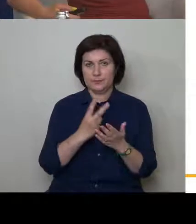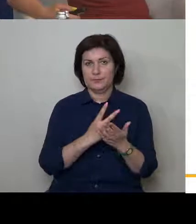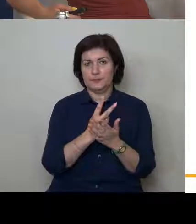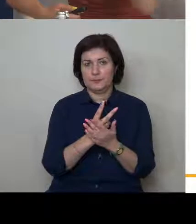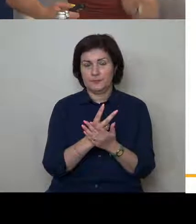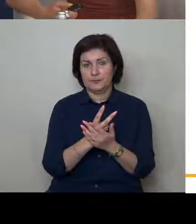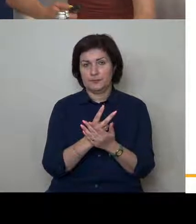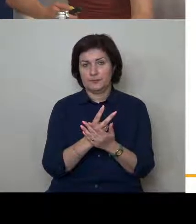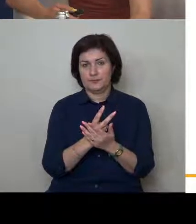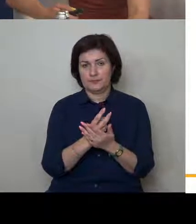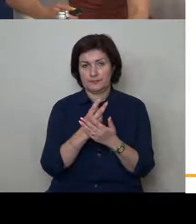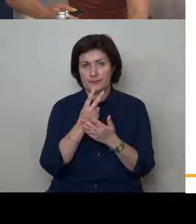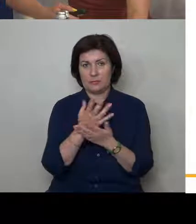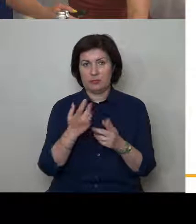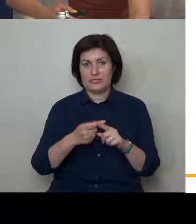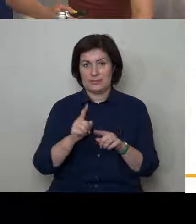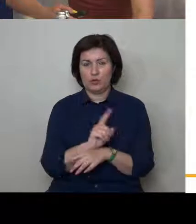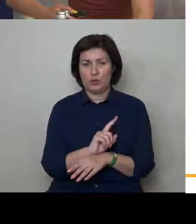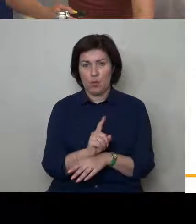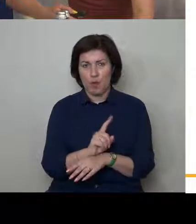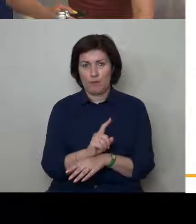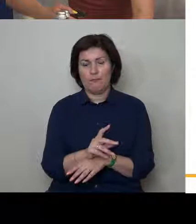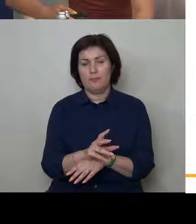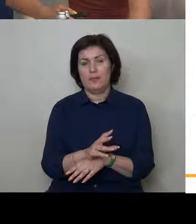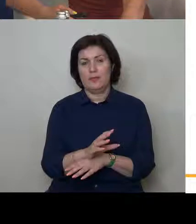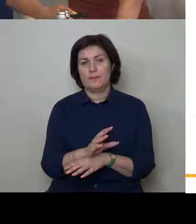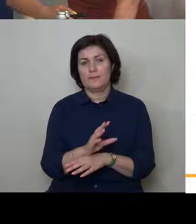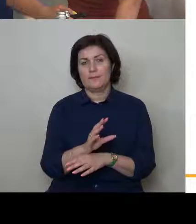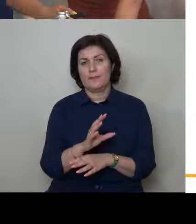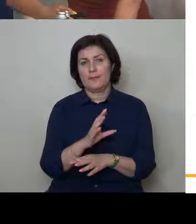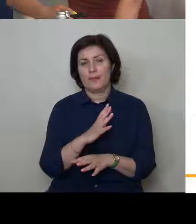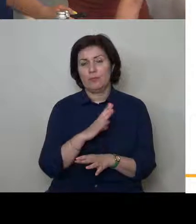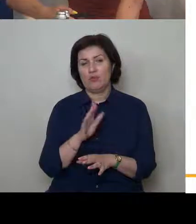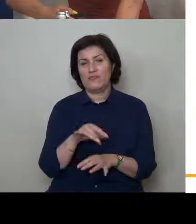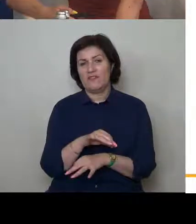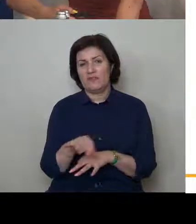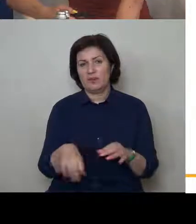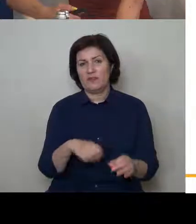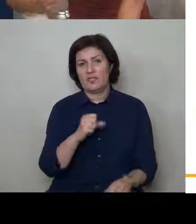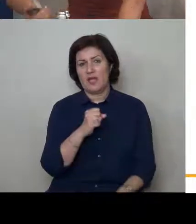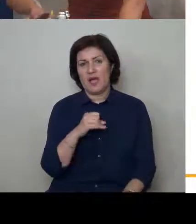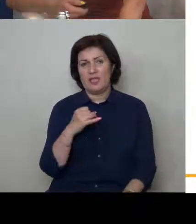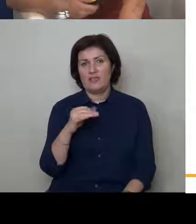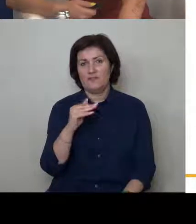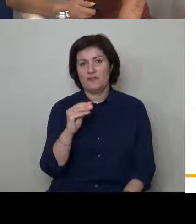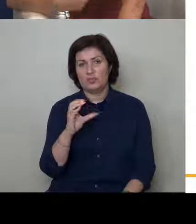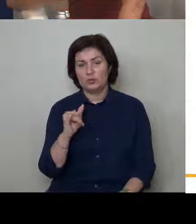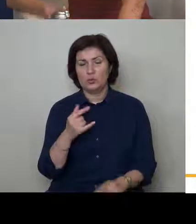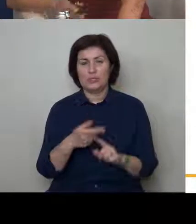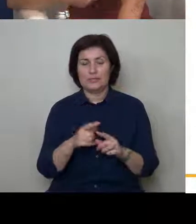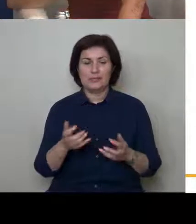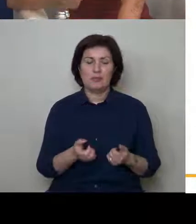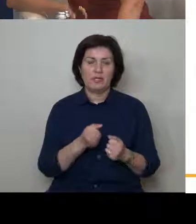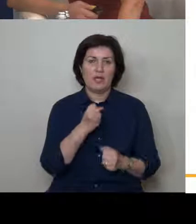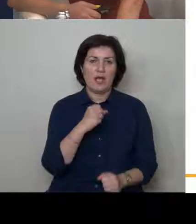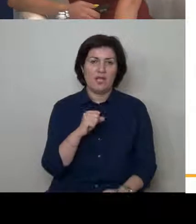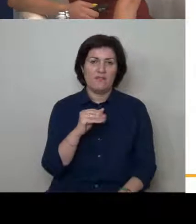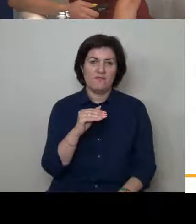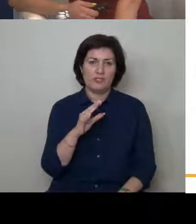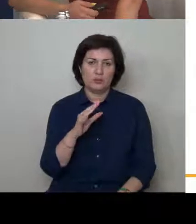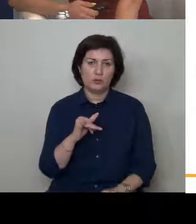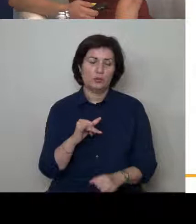practical approaches should be improved, although there are still problems. There even used to be an